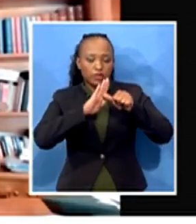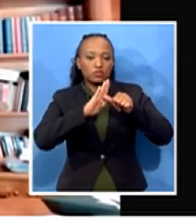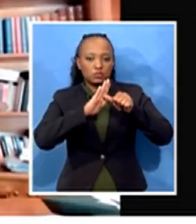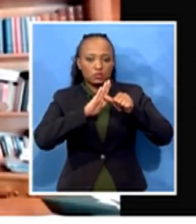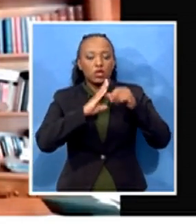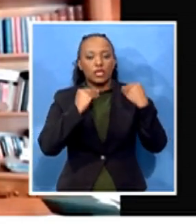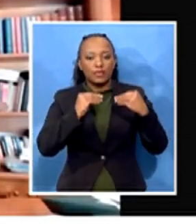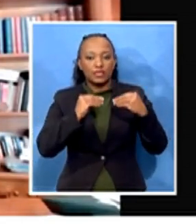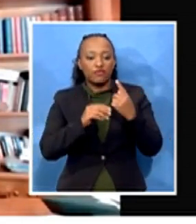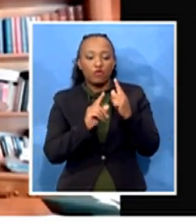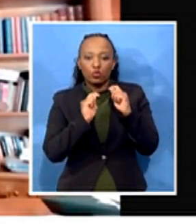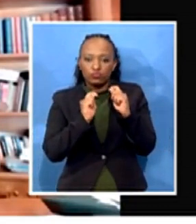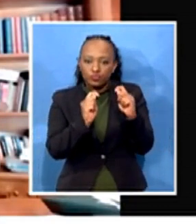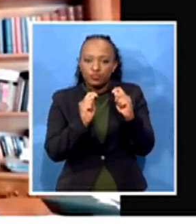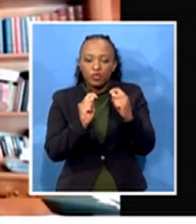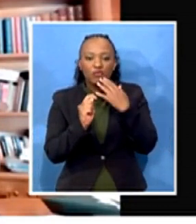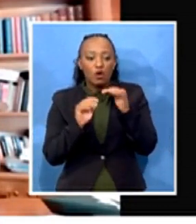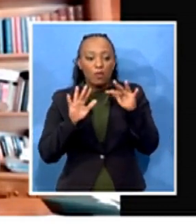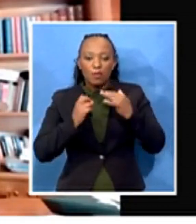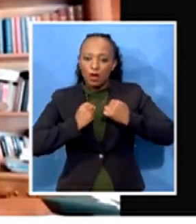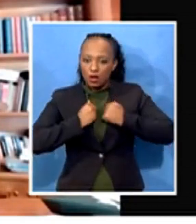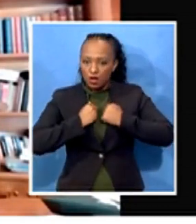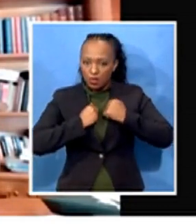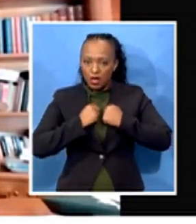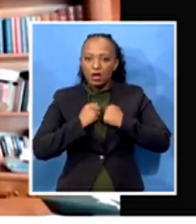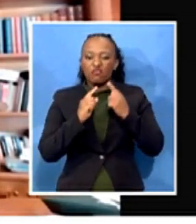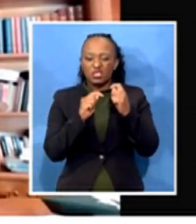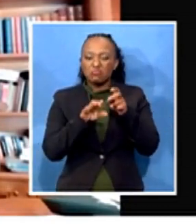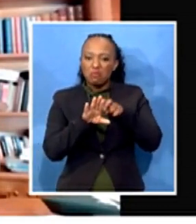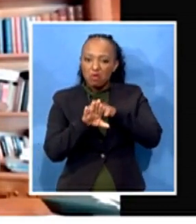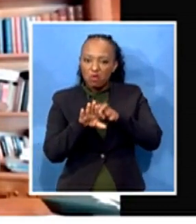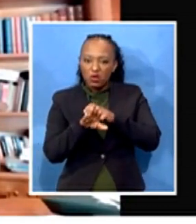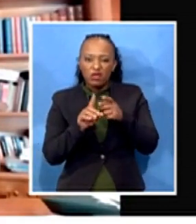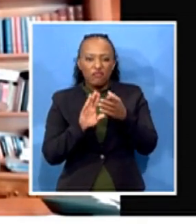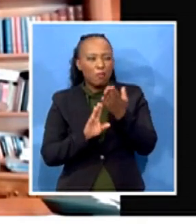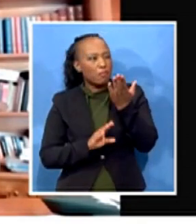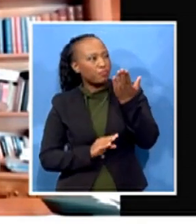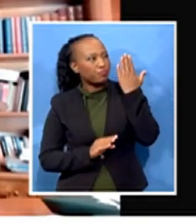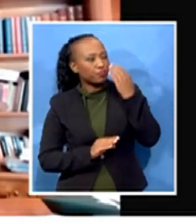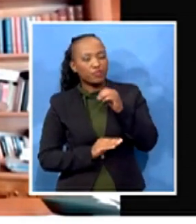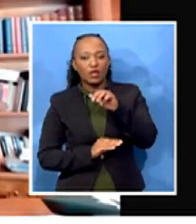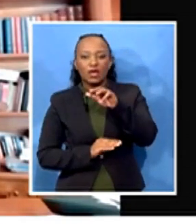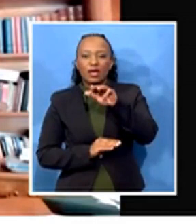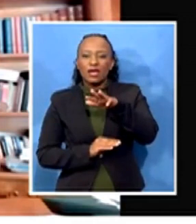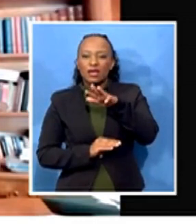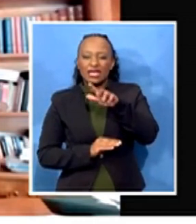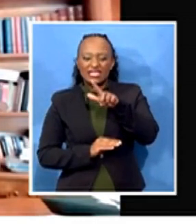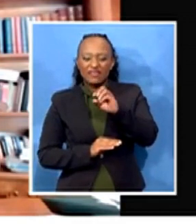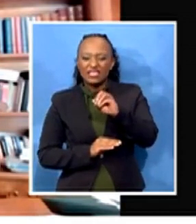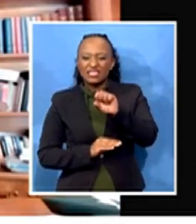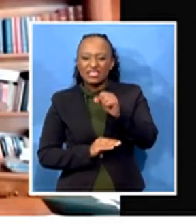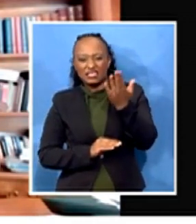people. Since the late 70s, the taxi industry has served our people